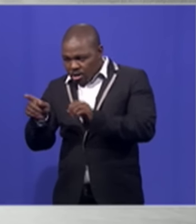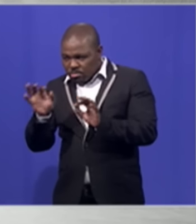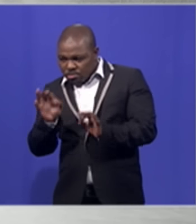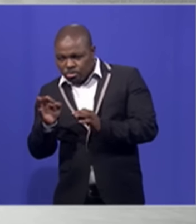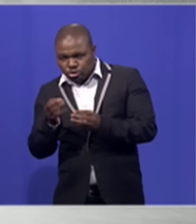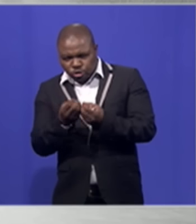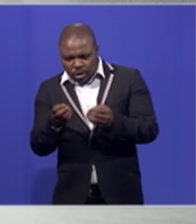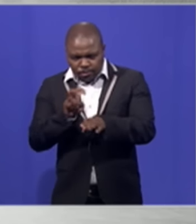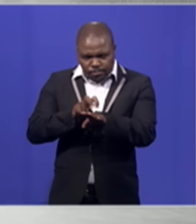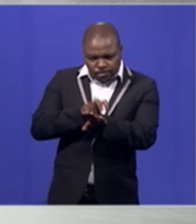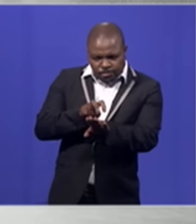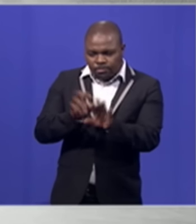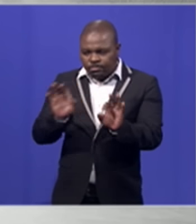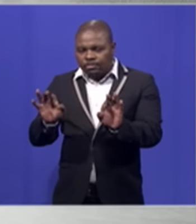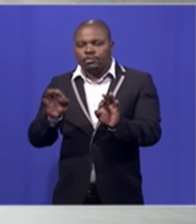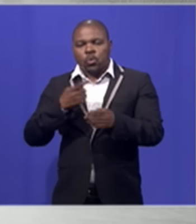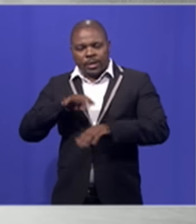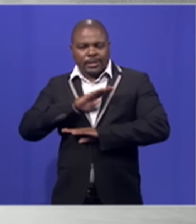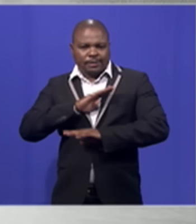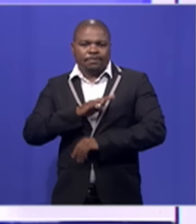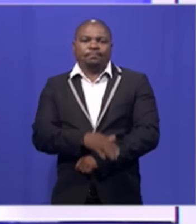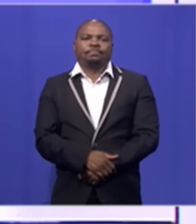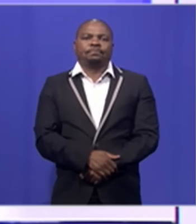moo ba dutšeng ka gona na.